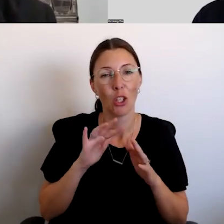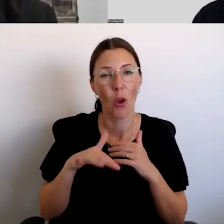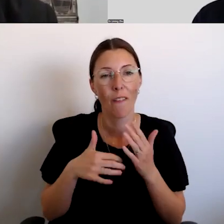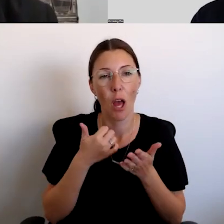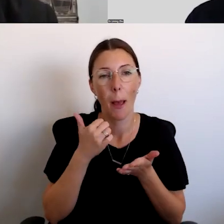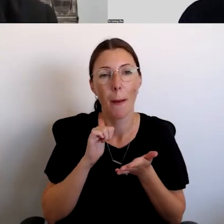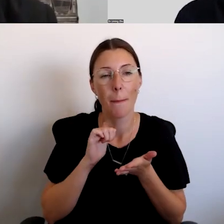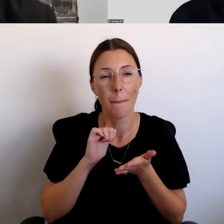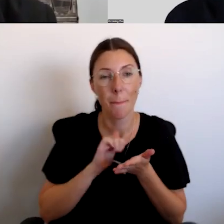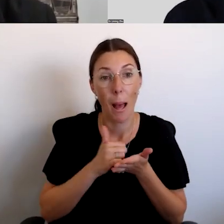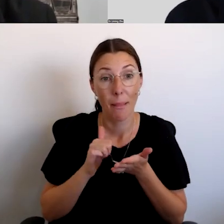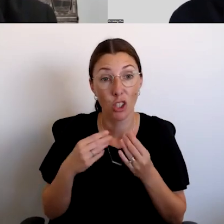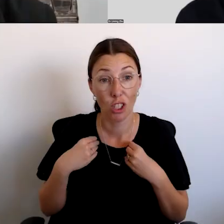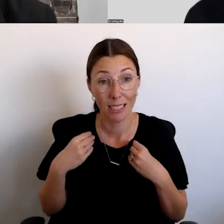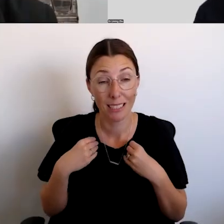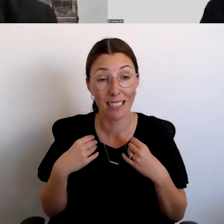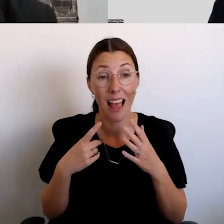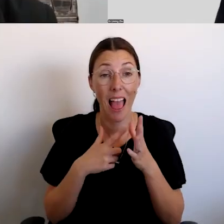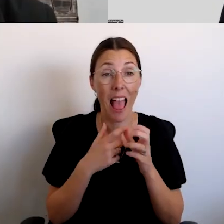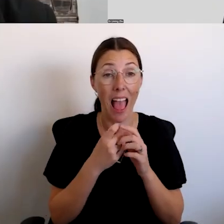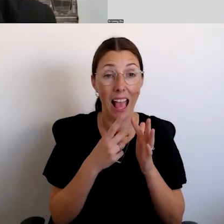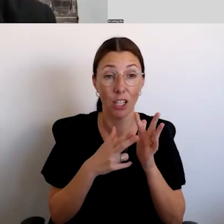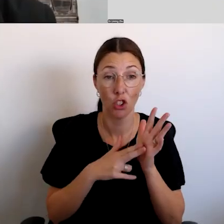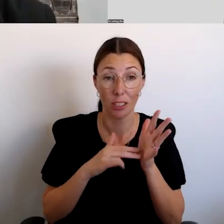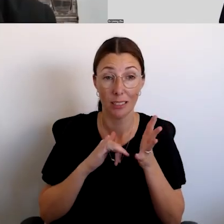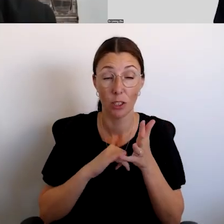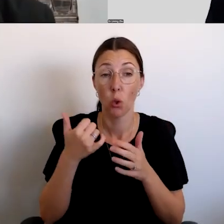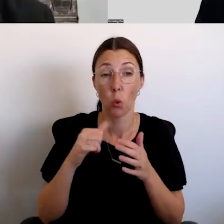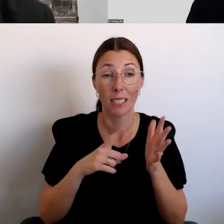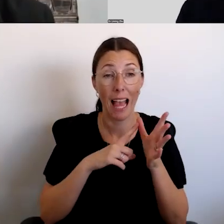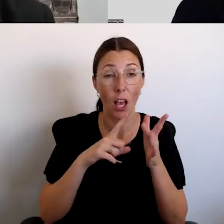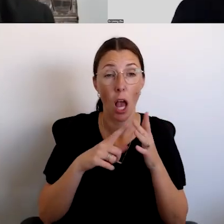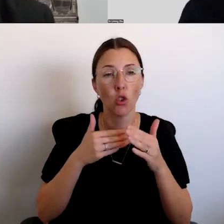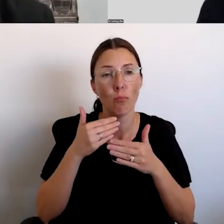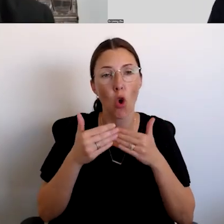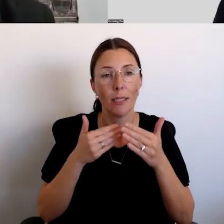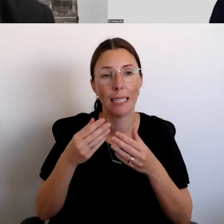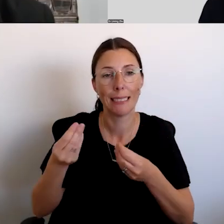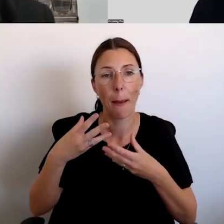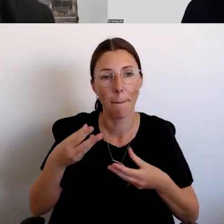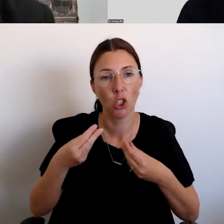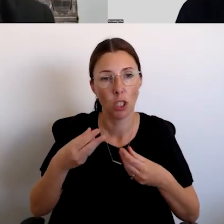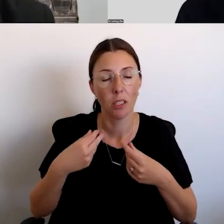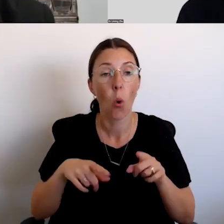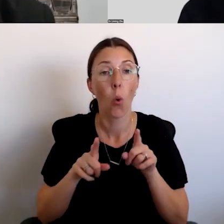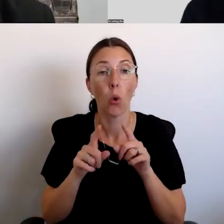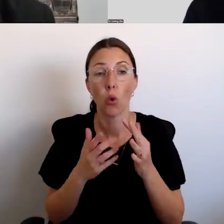and agents using AI to process submissions and indeed during competitions as